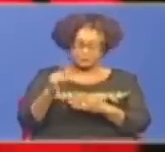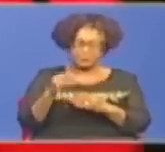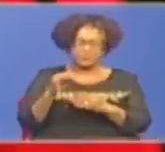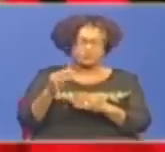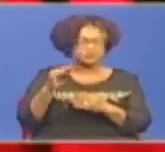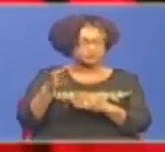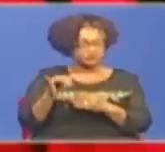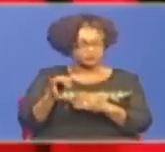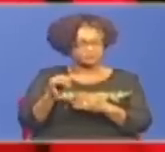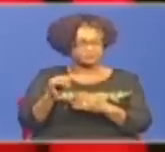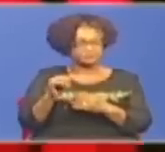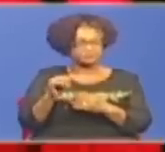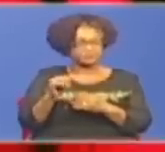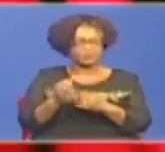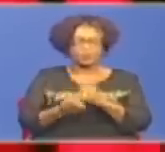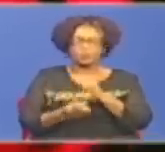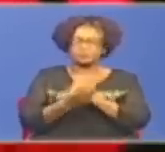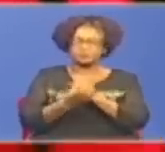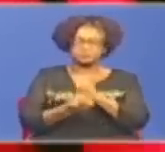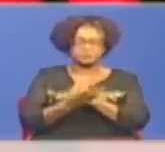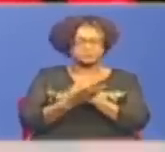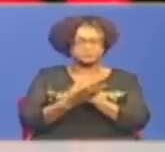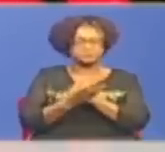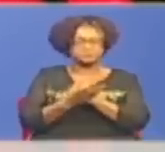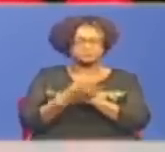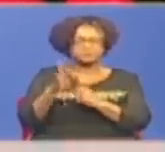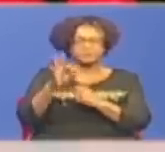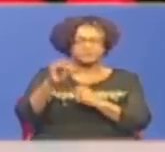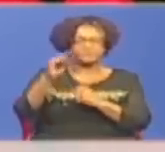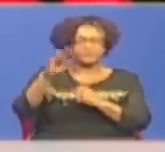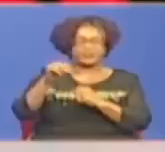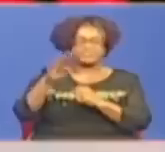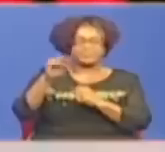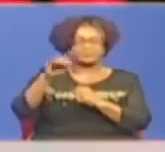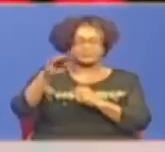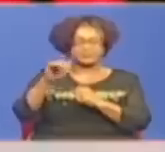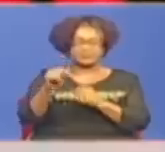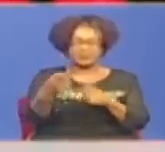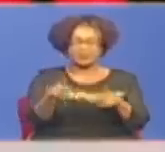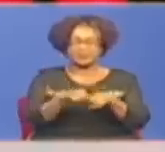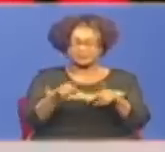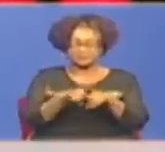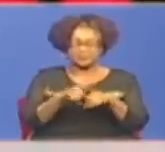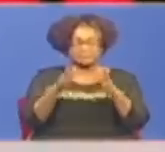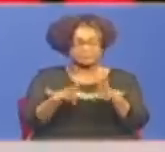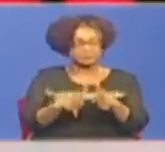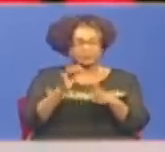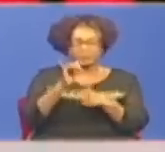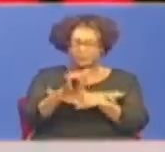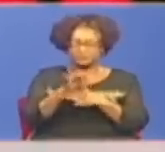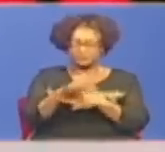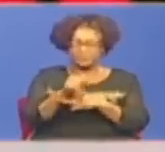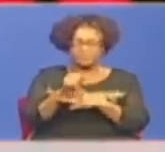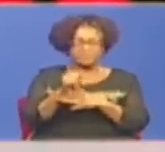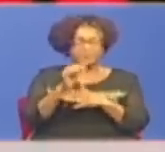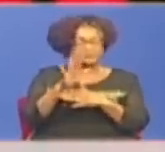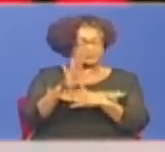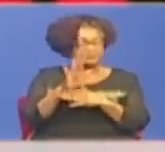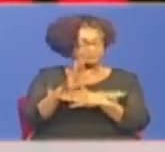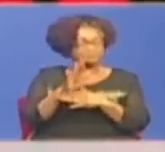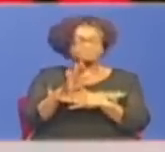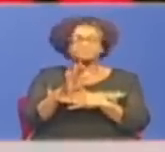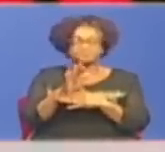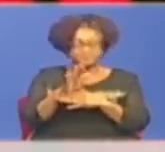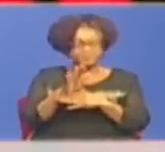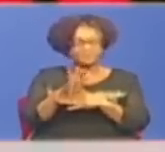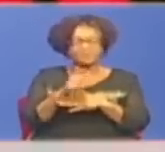Now, to describe one Fred Okengo Matiang'i as an eager beaver is perhaps an understatement, but one